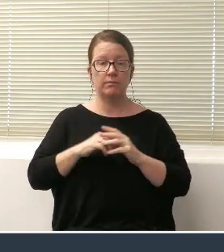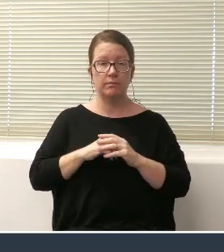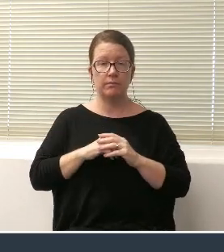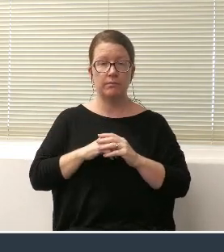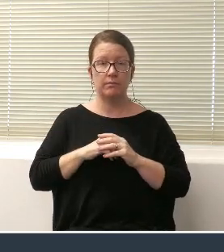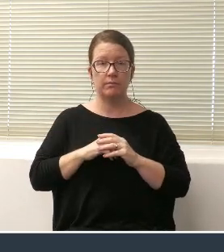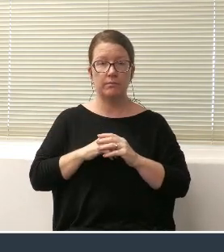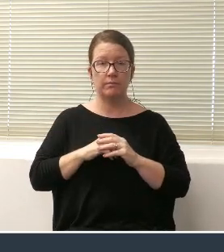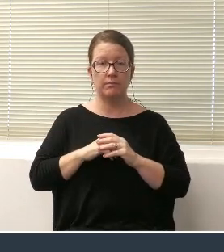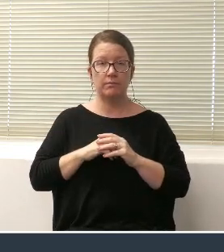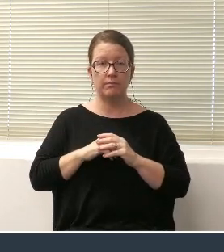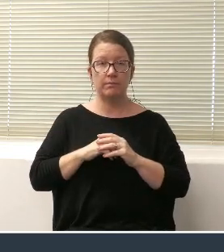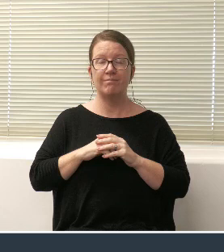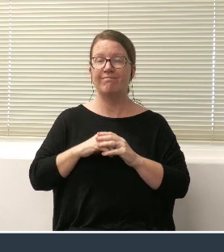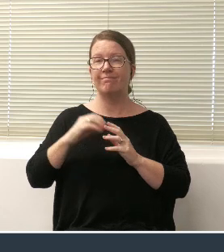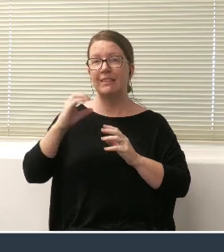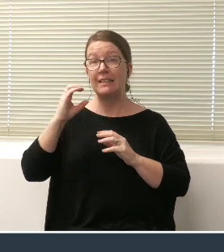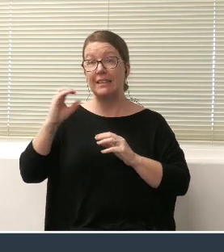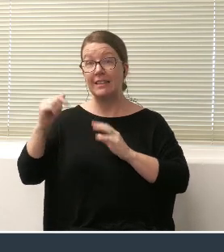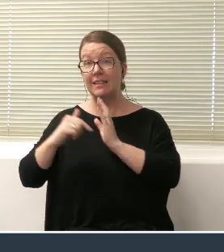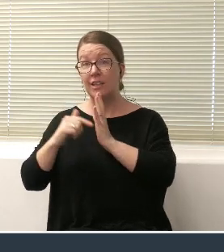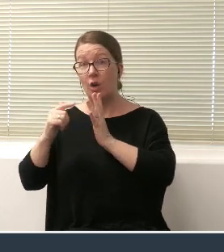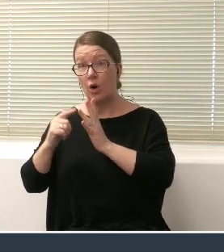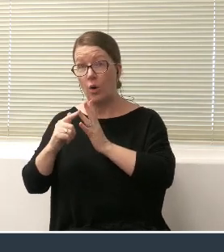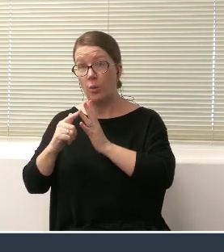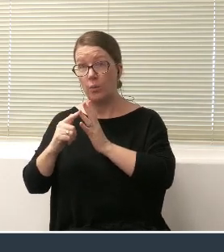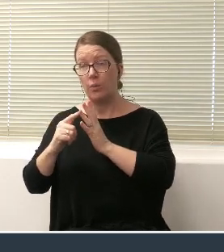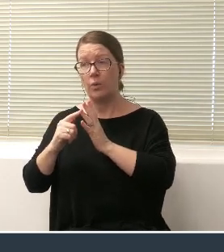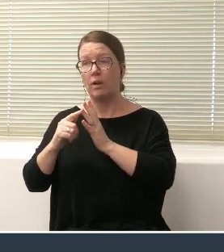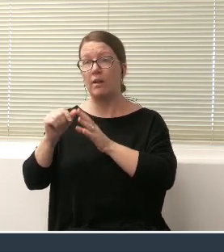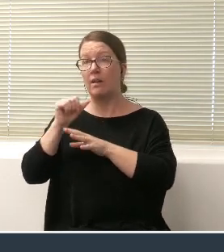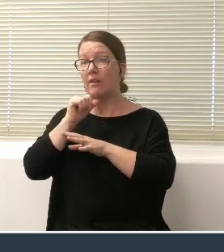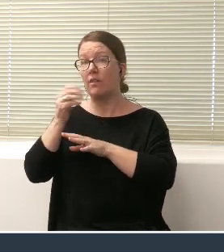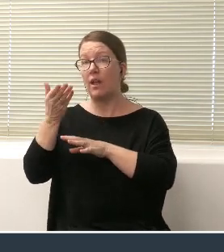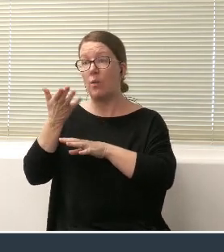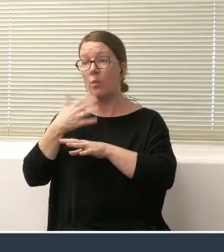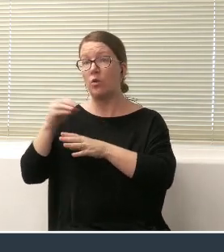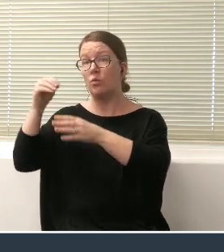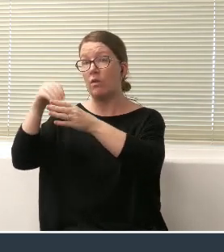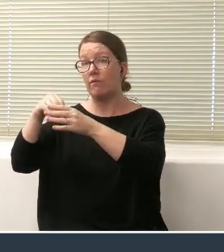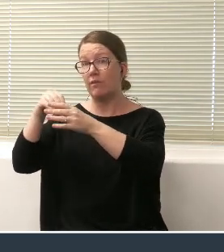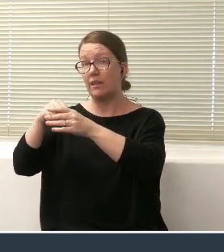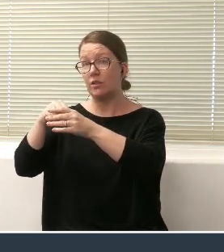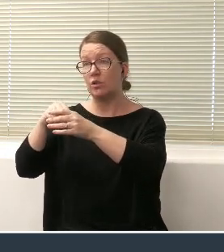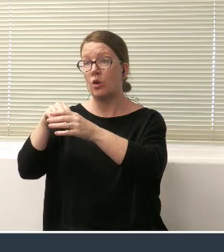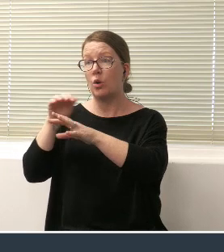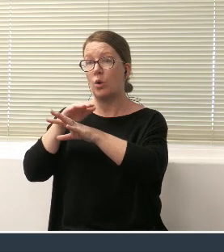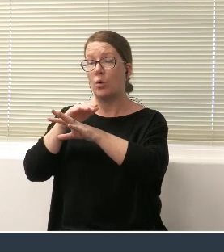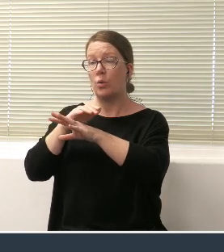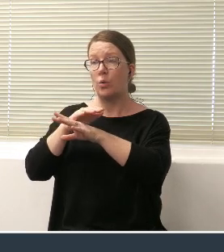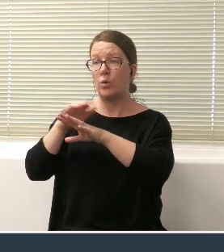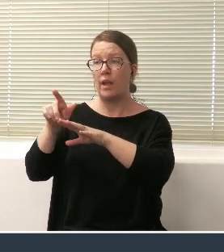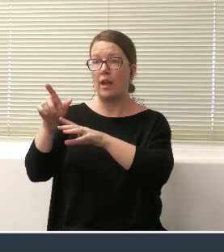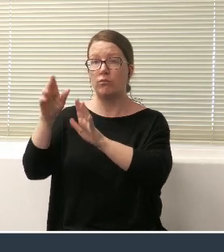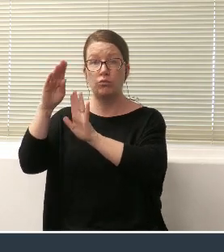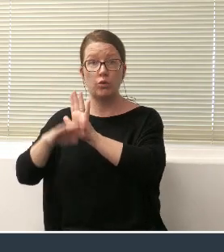the ability for the CCTO to invest is the scope is determined by council through statement of